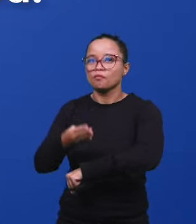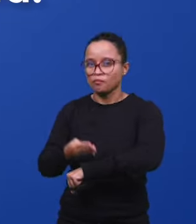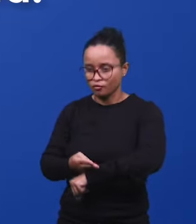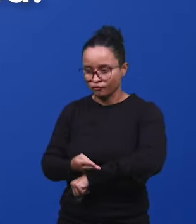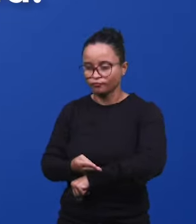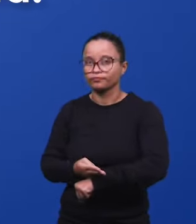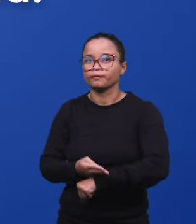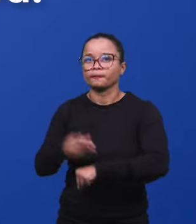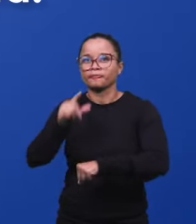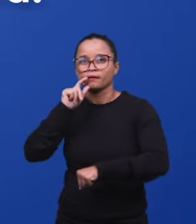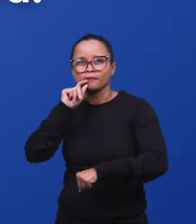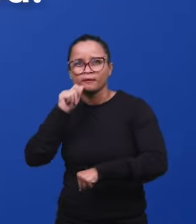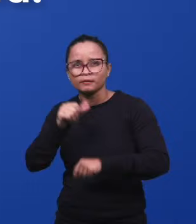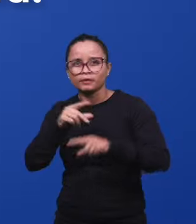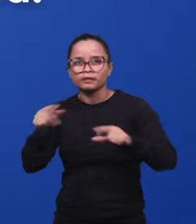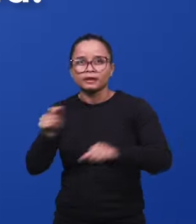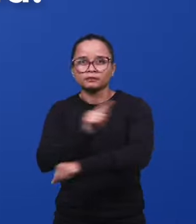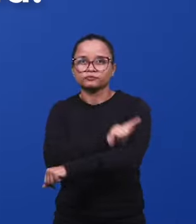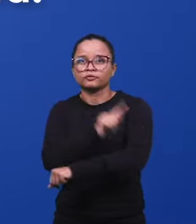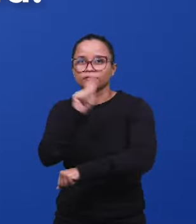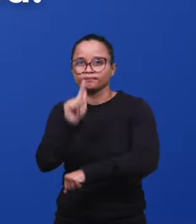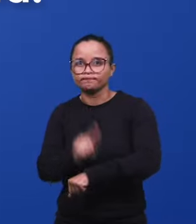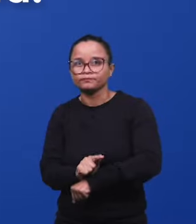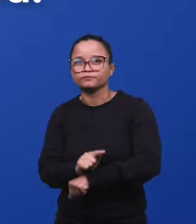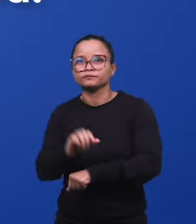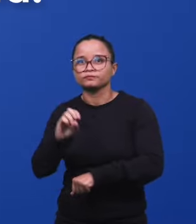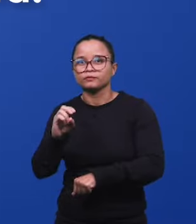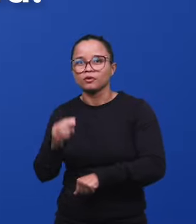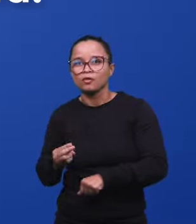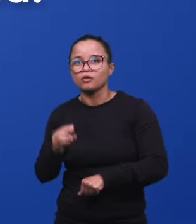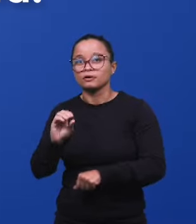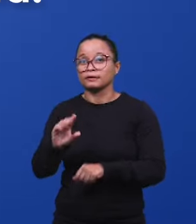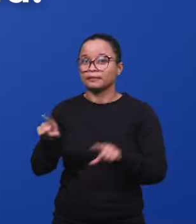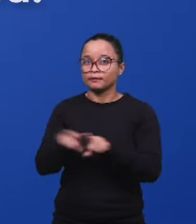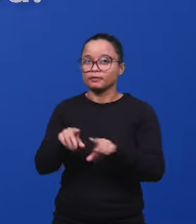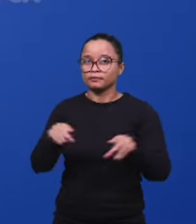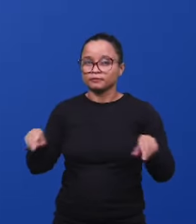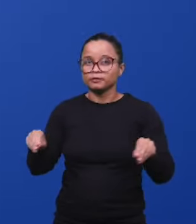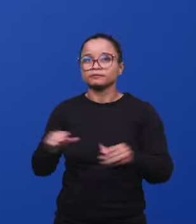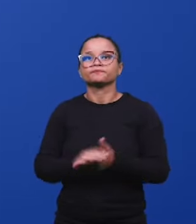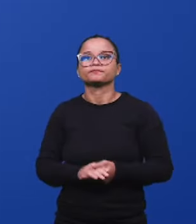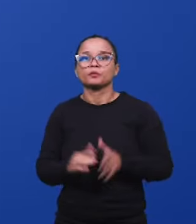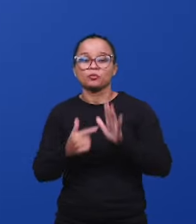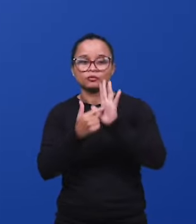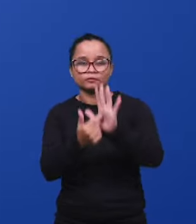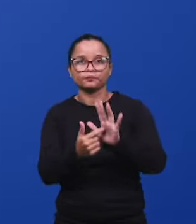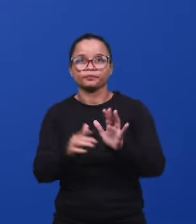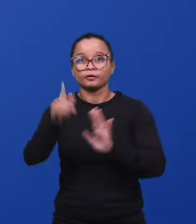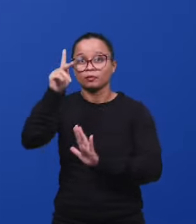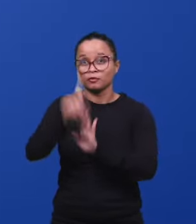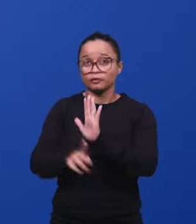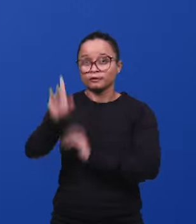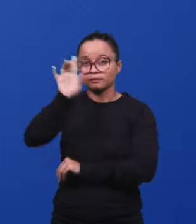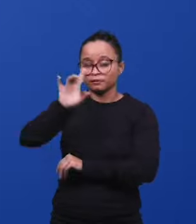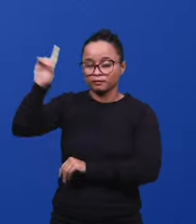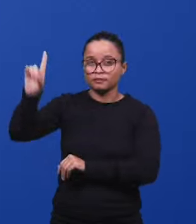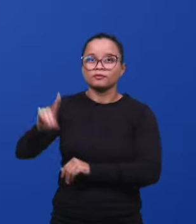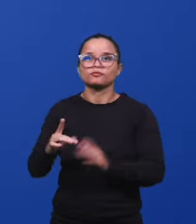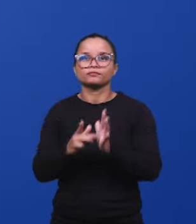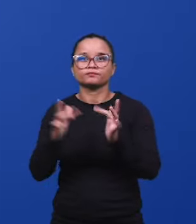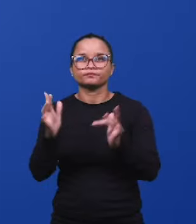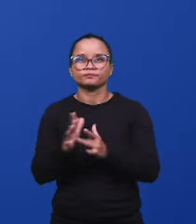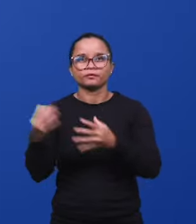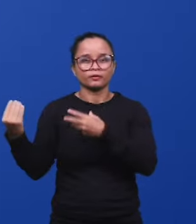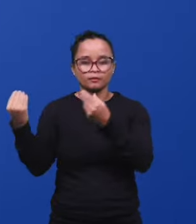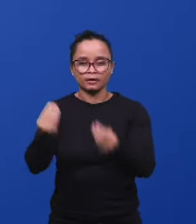myrrh, which is Gethsemane, and hill of frankincense, which is Golgotha. God's project for Jesus was to give him the